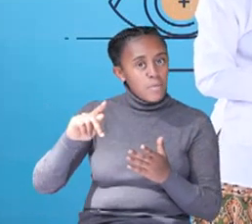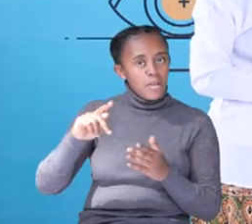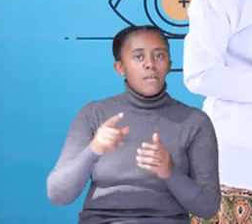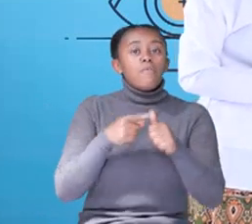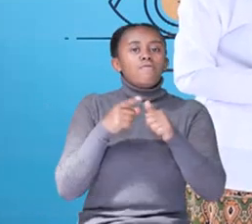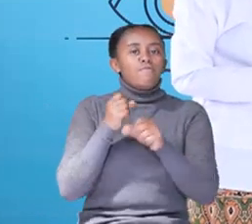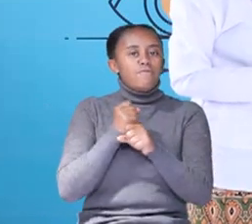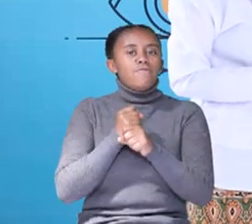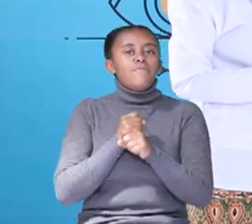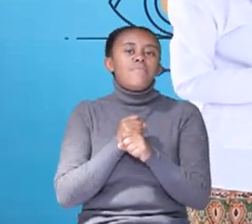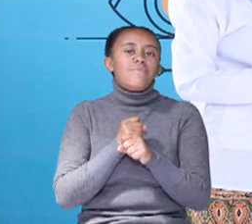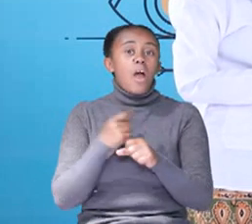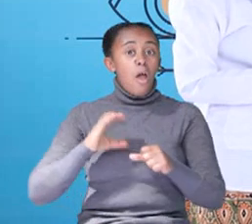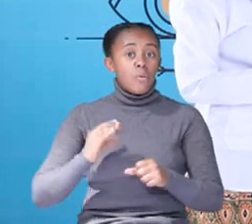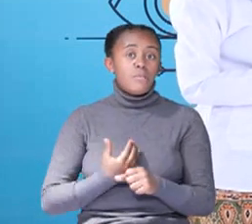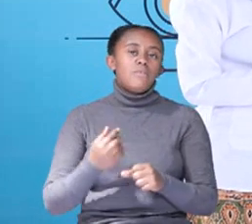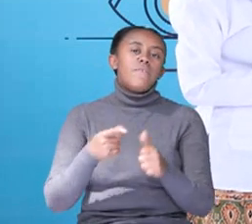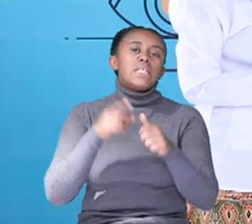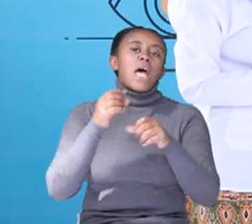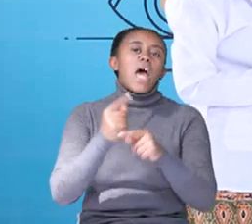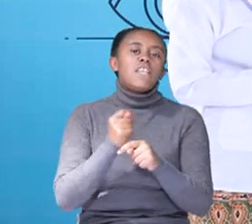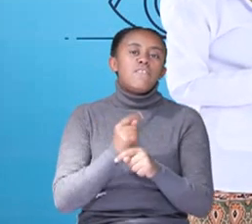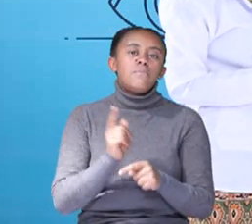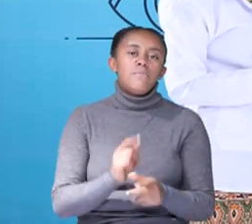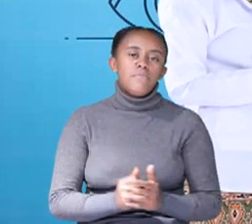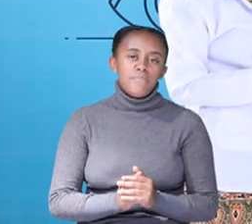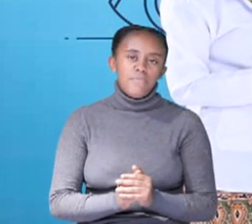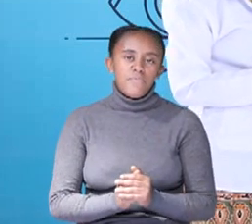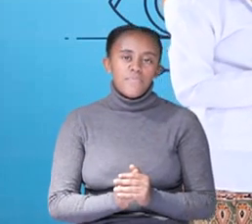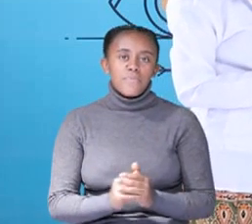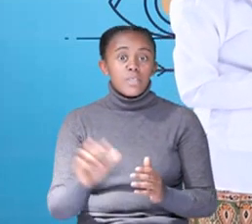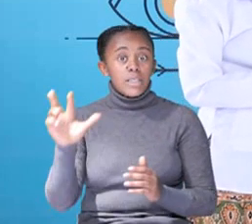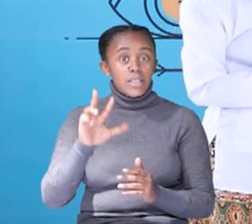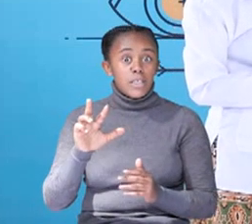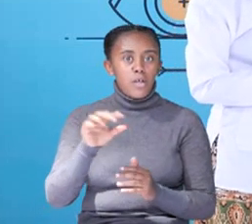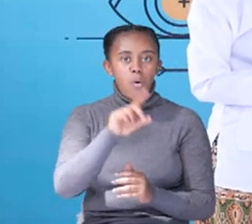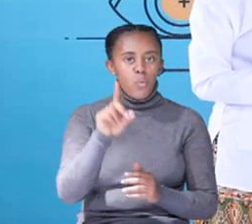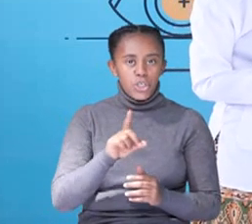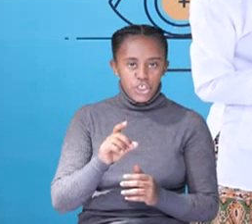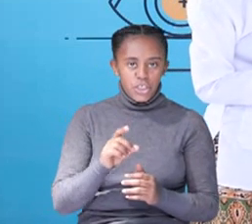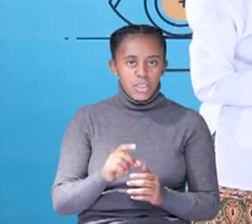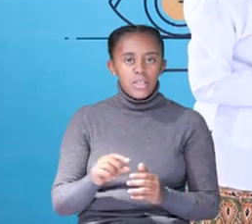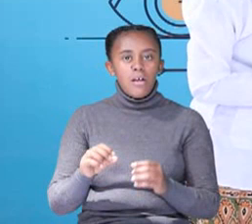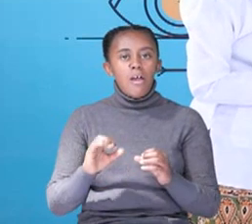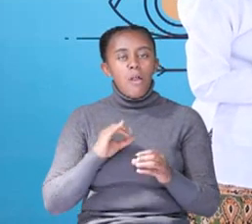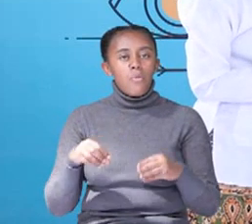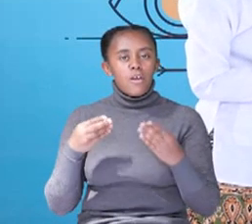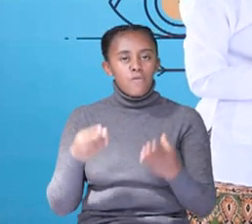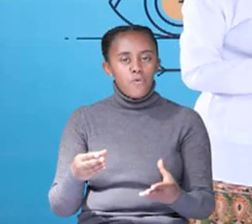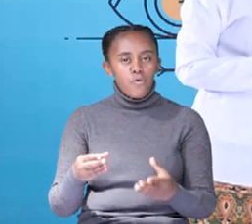first activity. Our first activity has three questions, and I will give